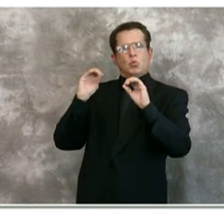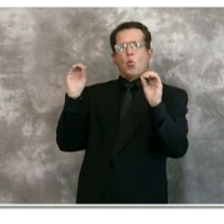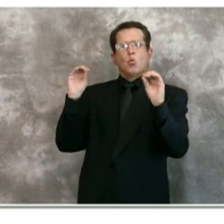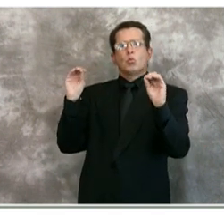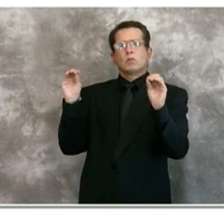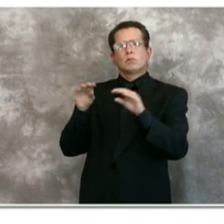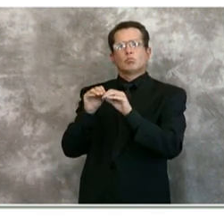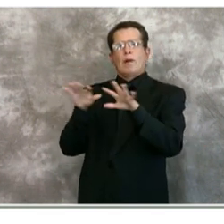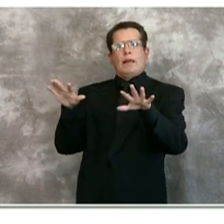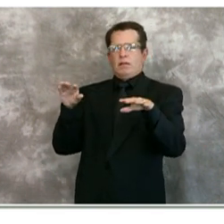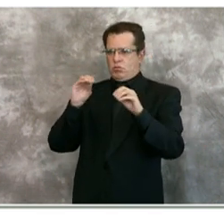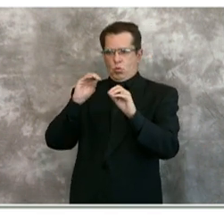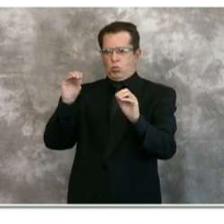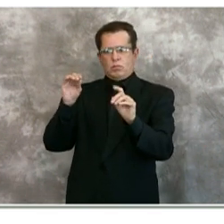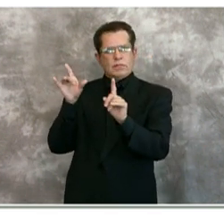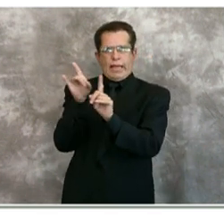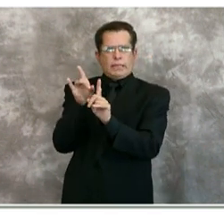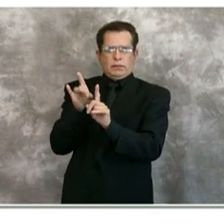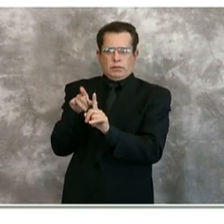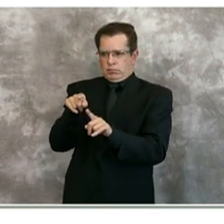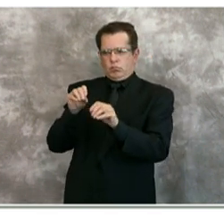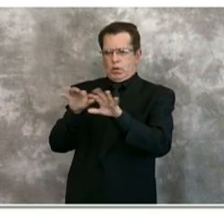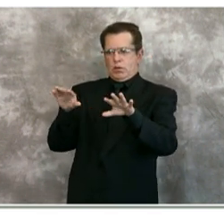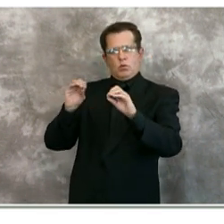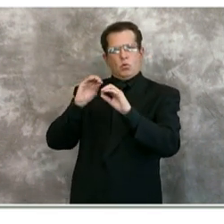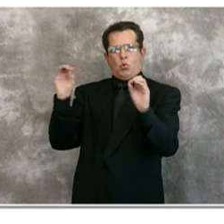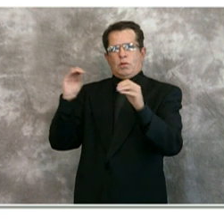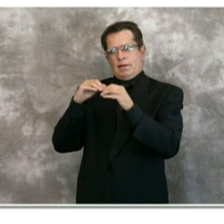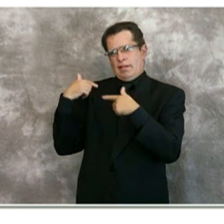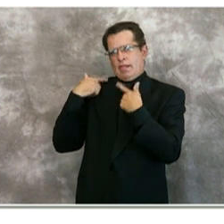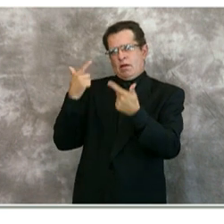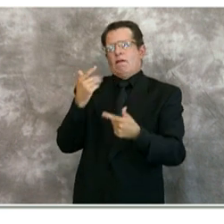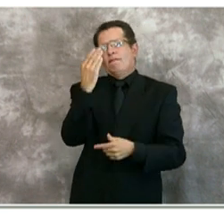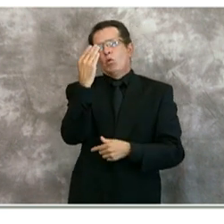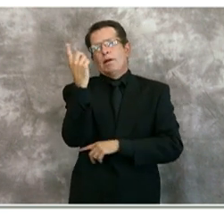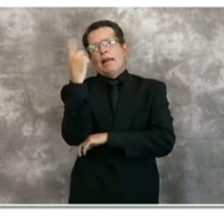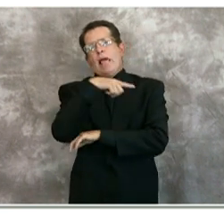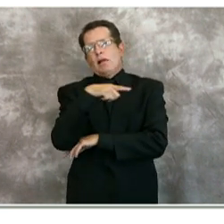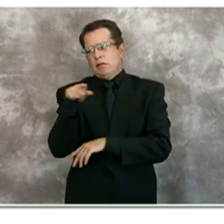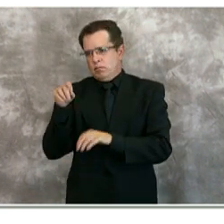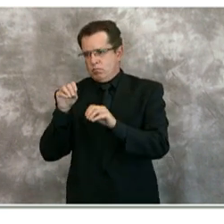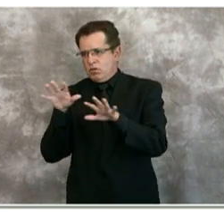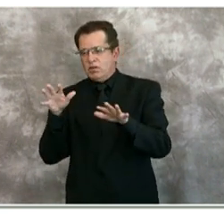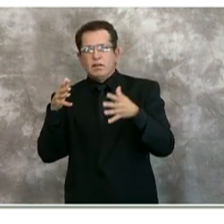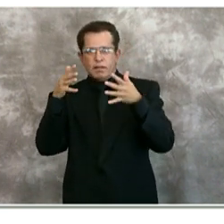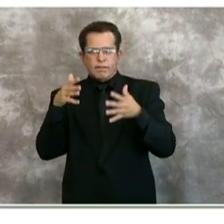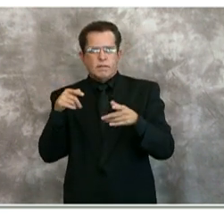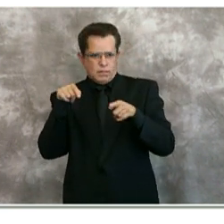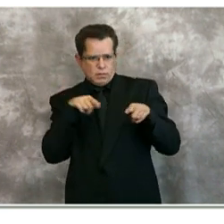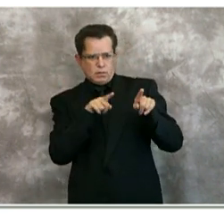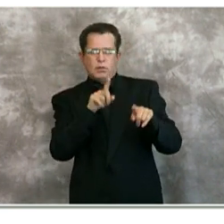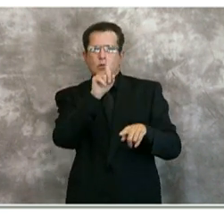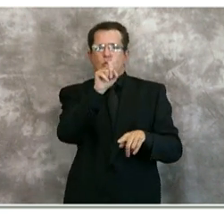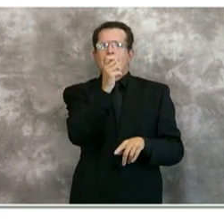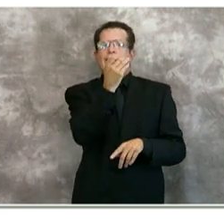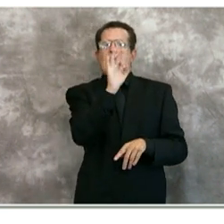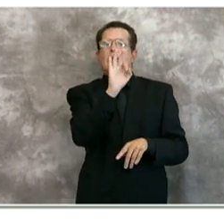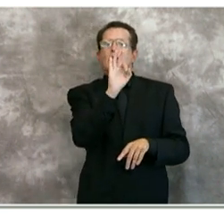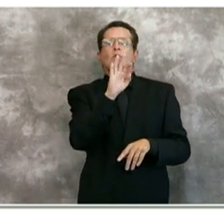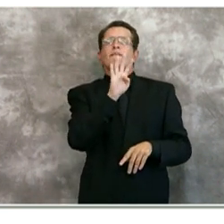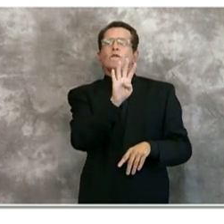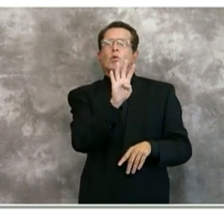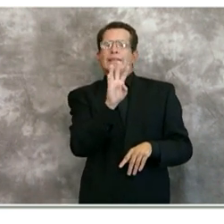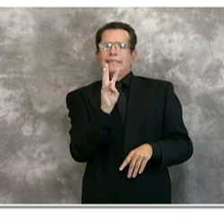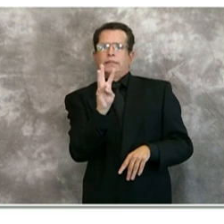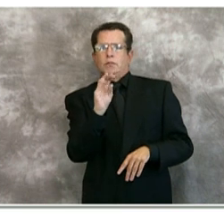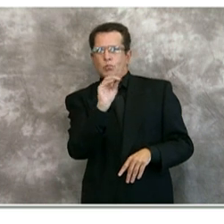no cases in these settings for the past 14 days. This leaves 119 or 46%